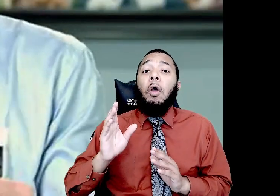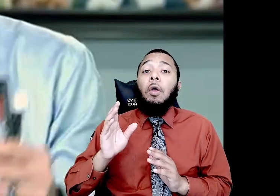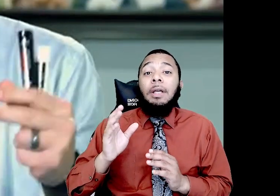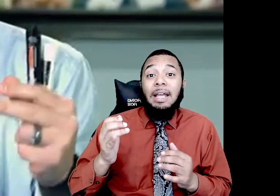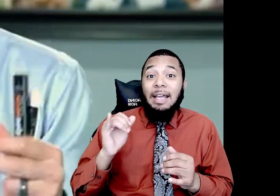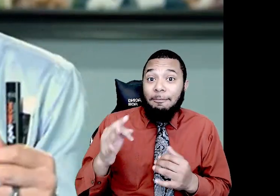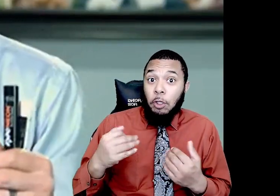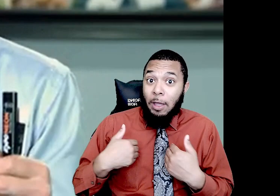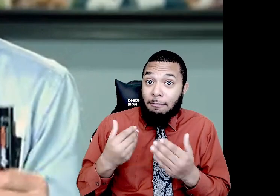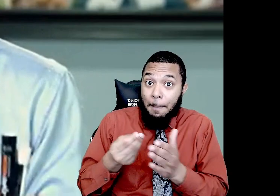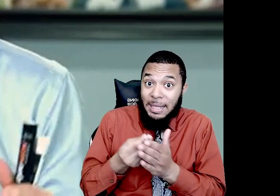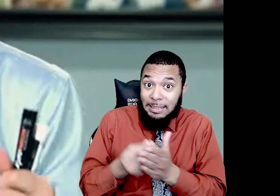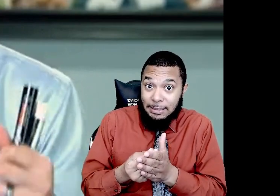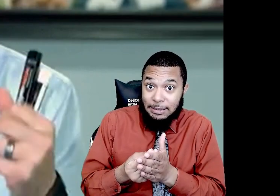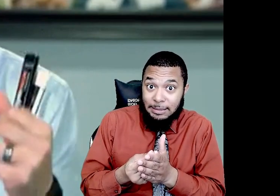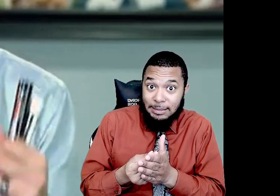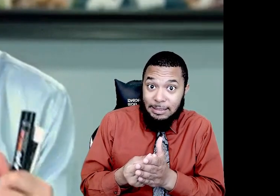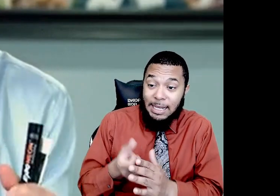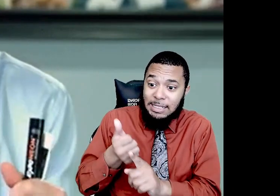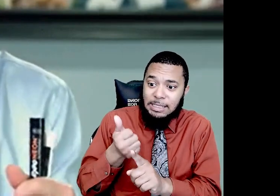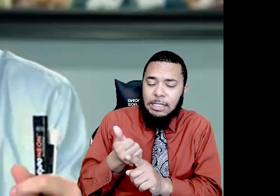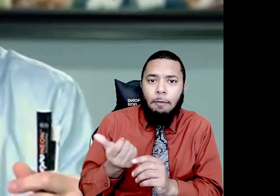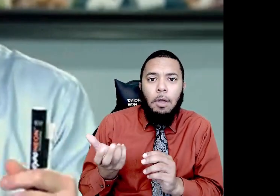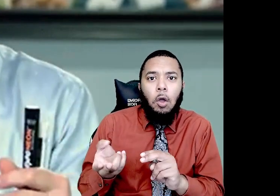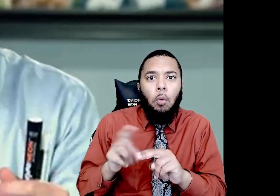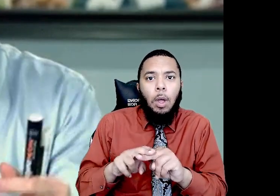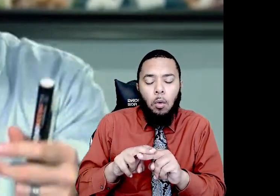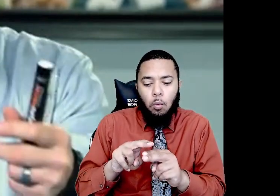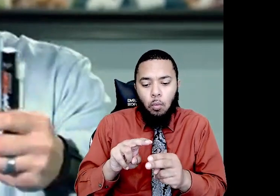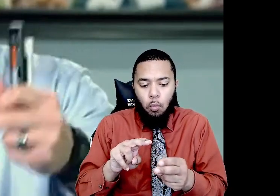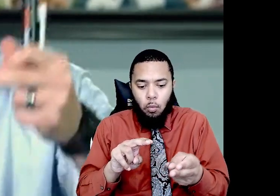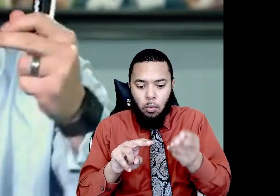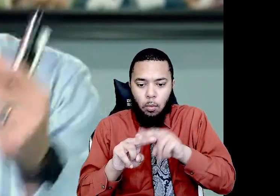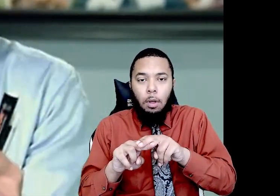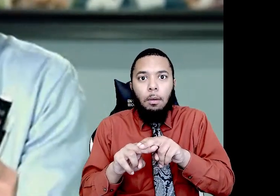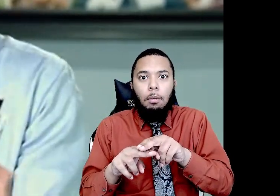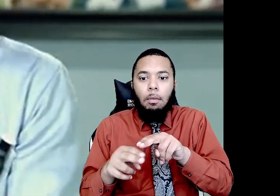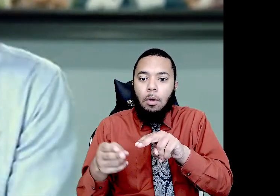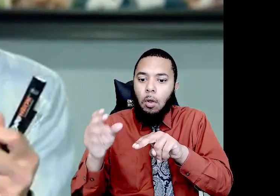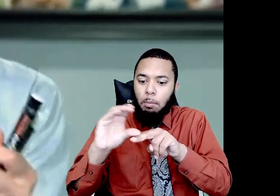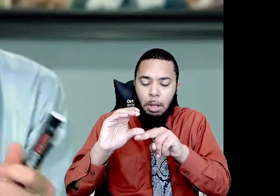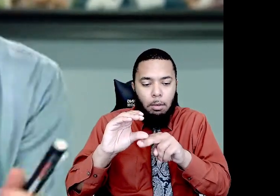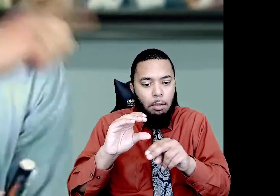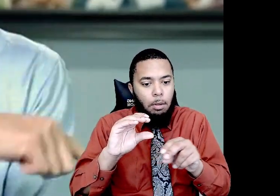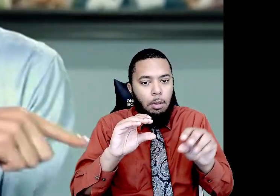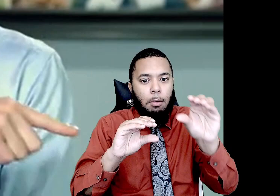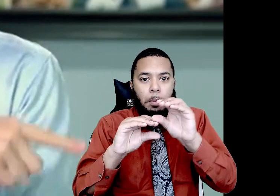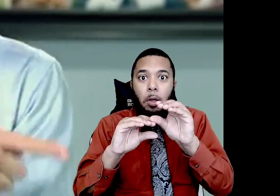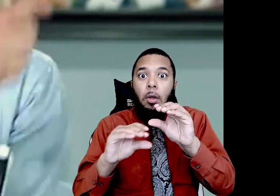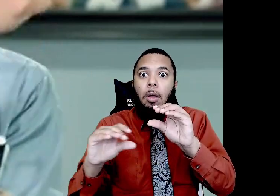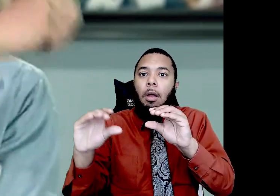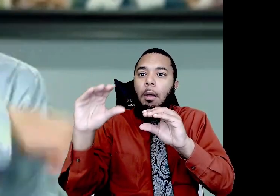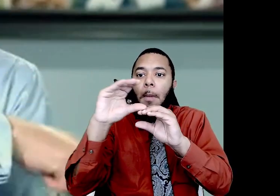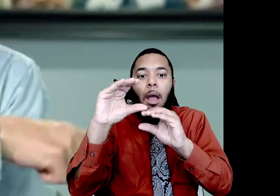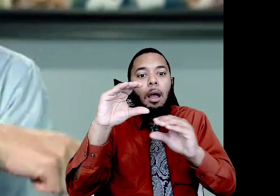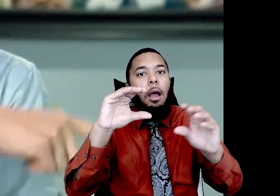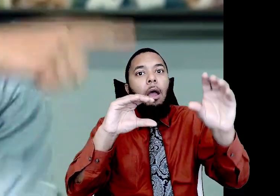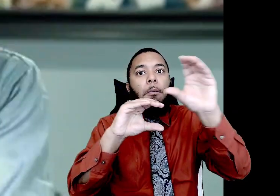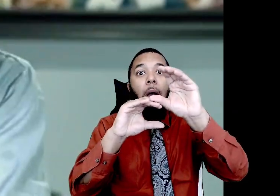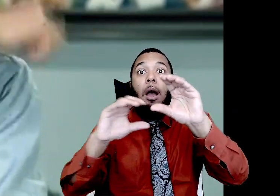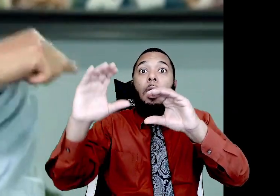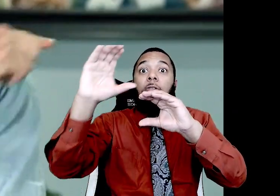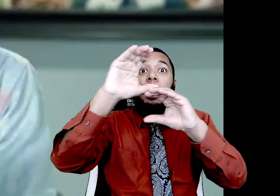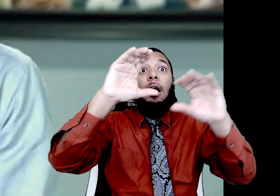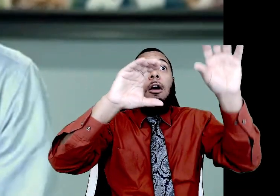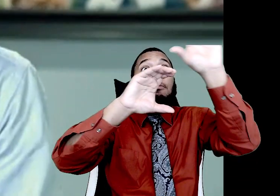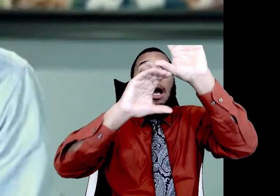have money that is growing, you get to grow on top of the growth that occurred the year before and the year before